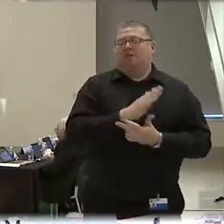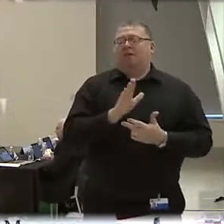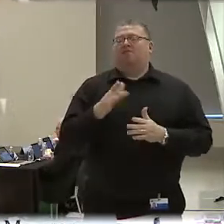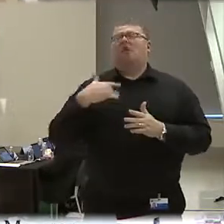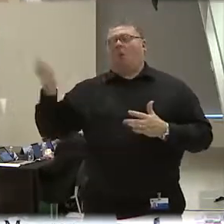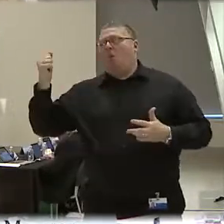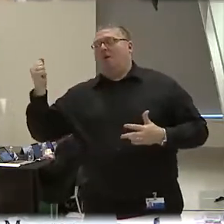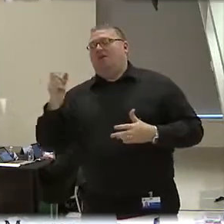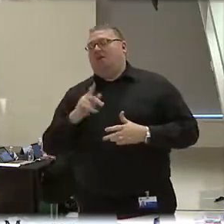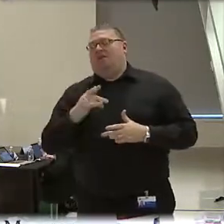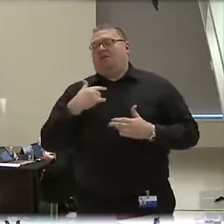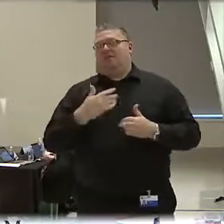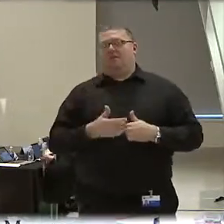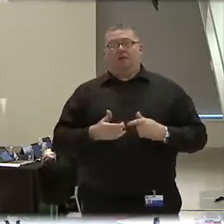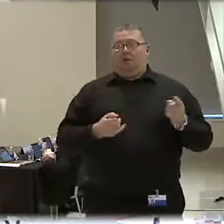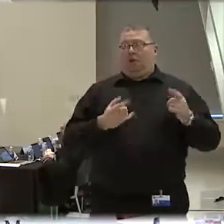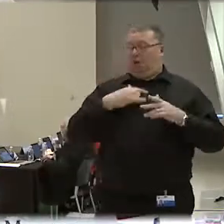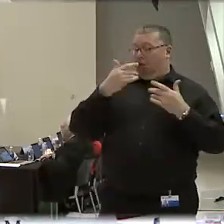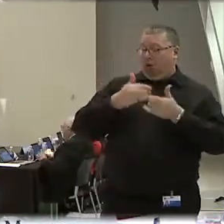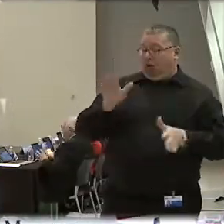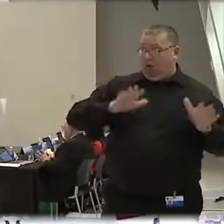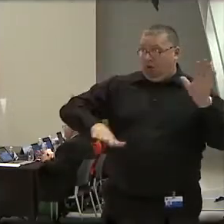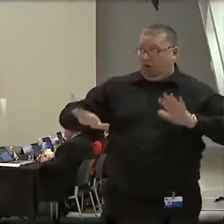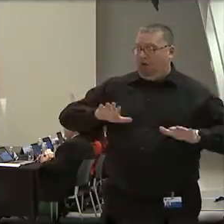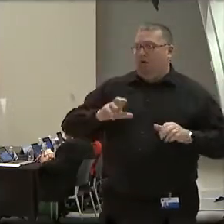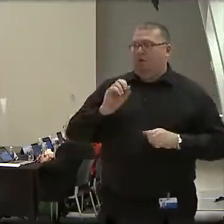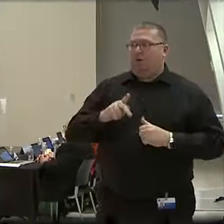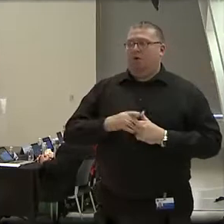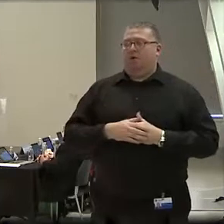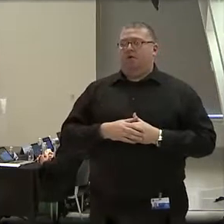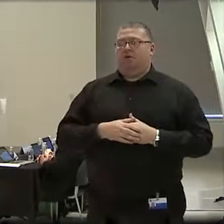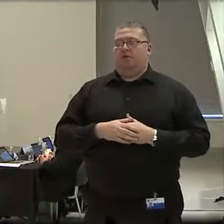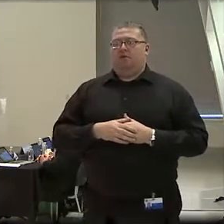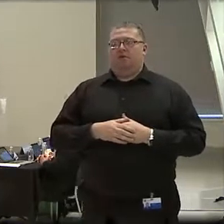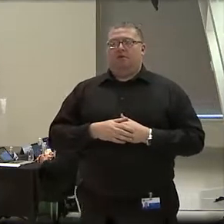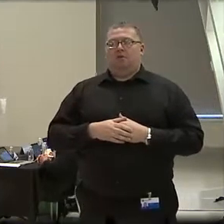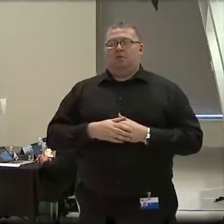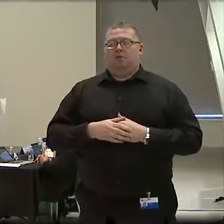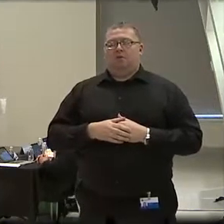it. Yeah, you're gonna lose me. Okay. So,